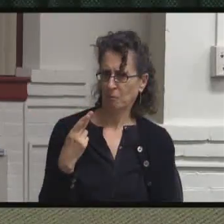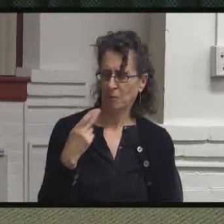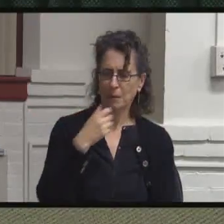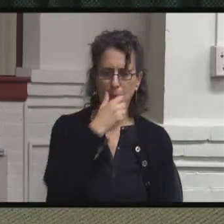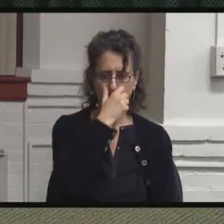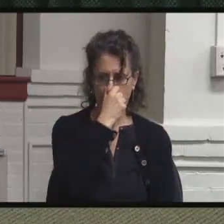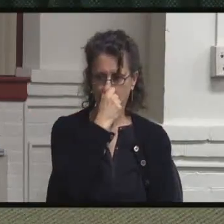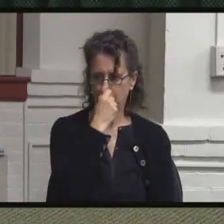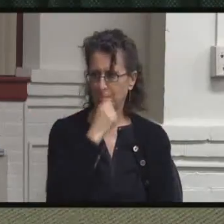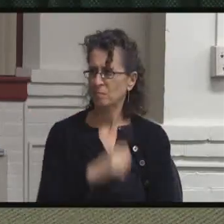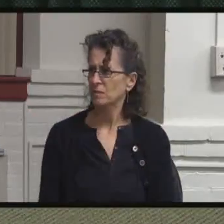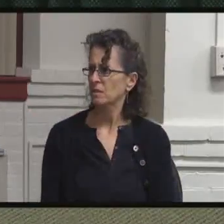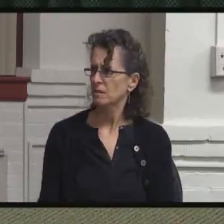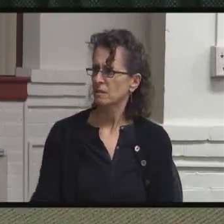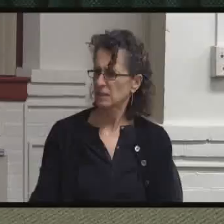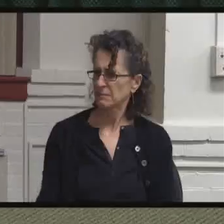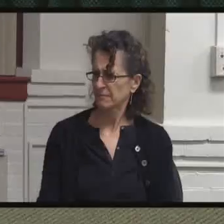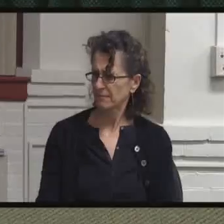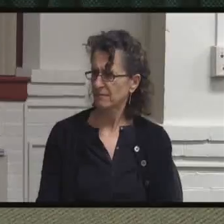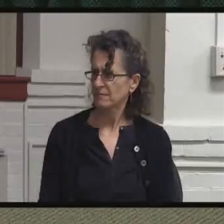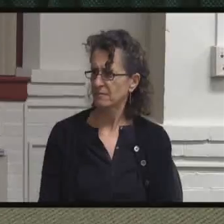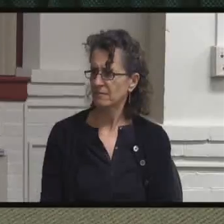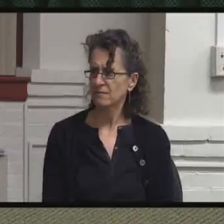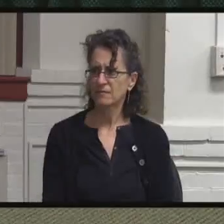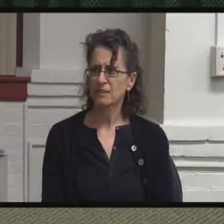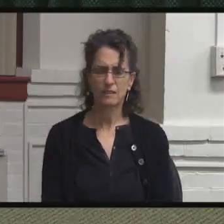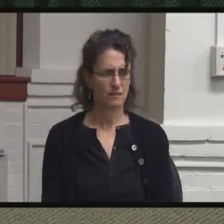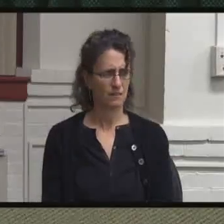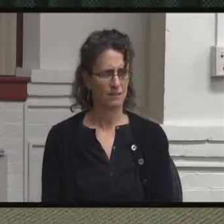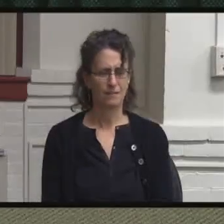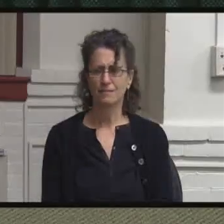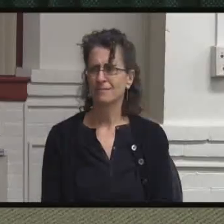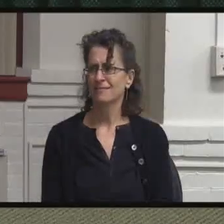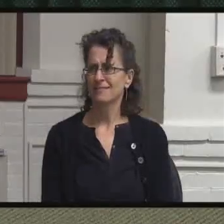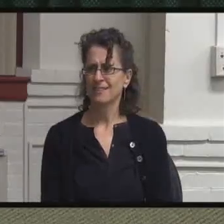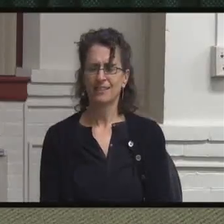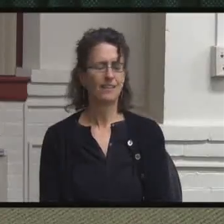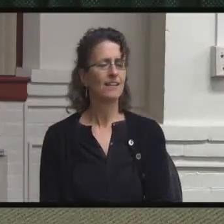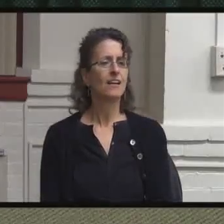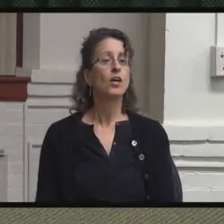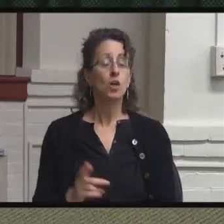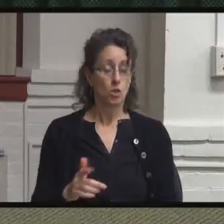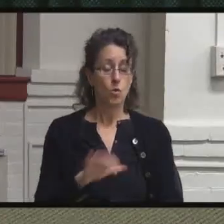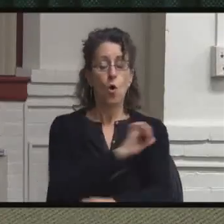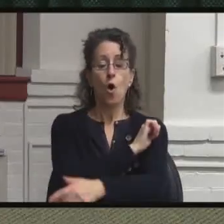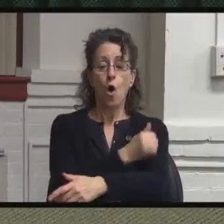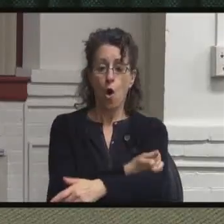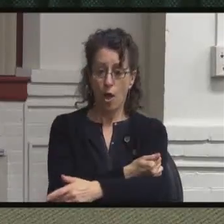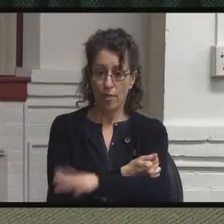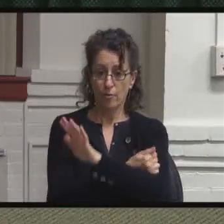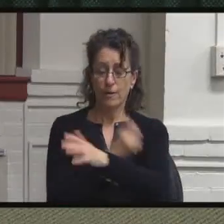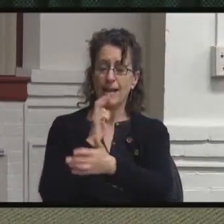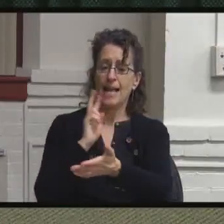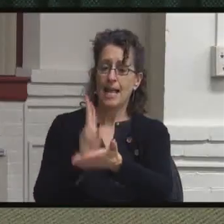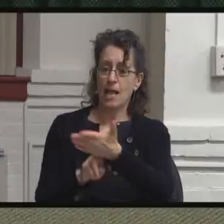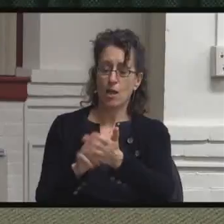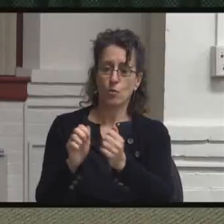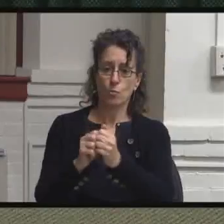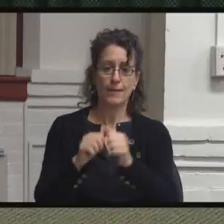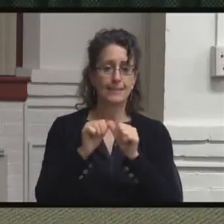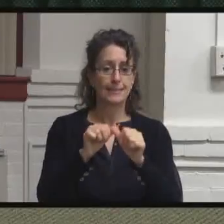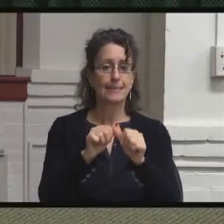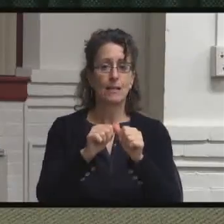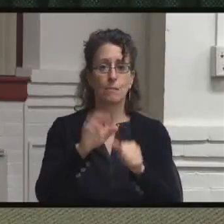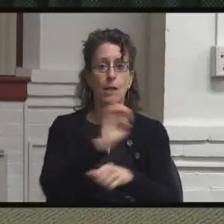John's got it. I don't have it. I got it. There you go. All right. To authorize the engagement of Sustainable Energy Education